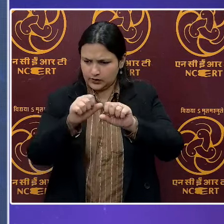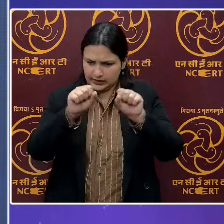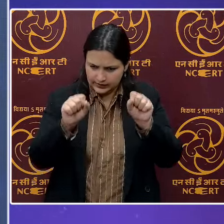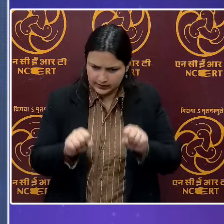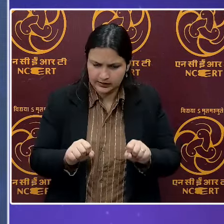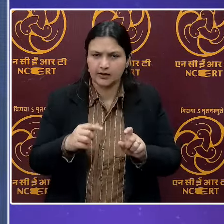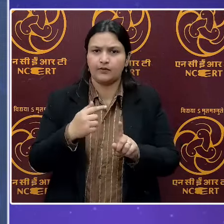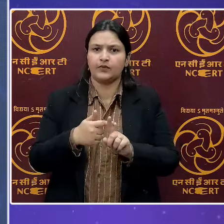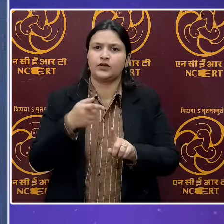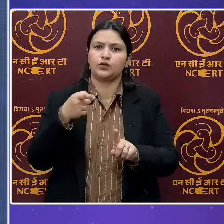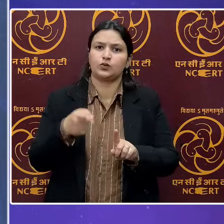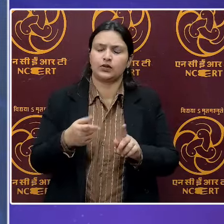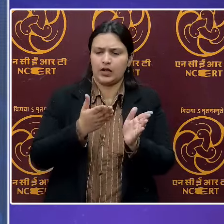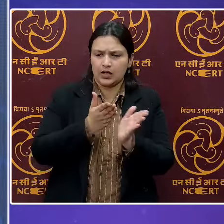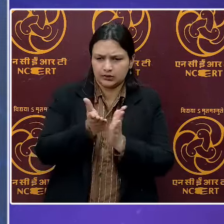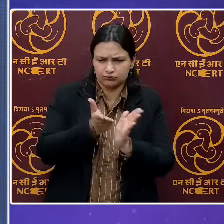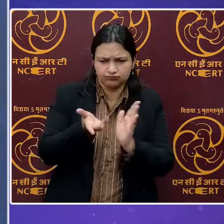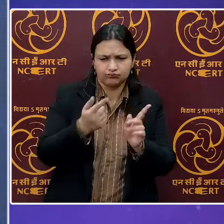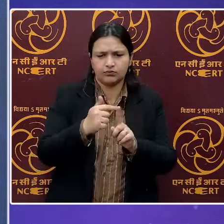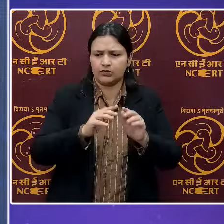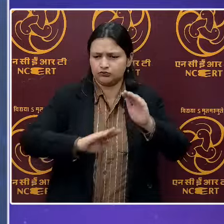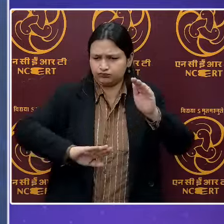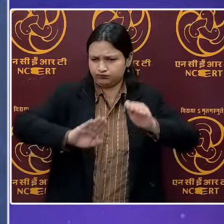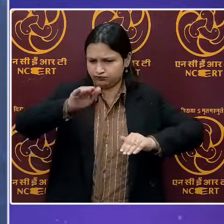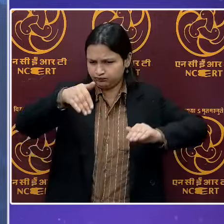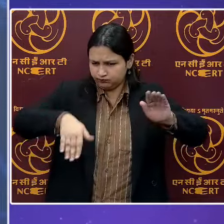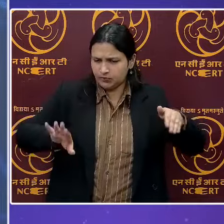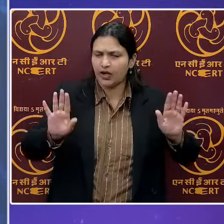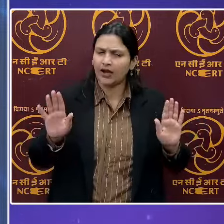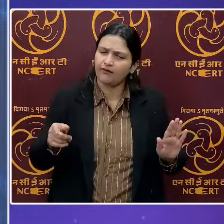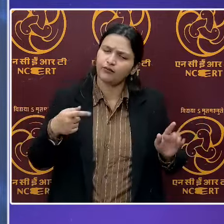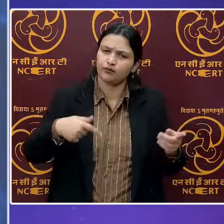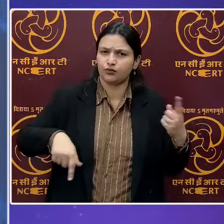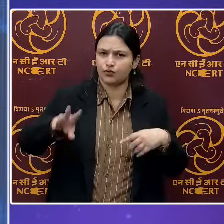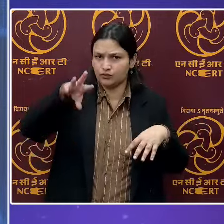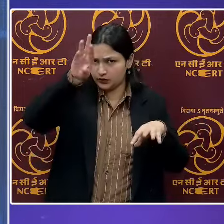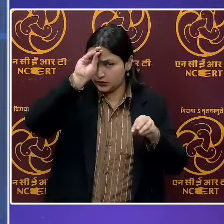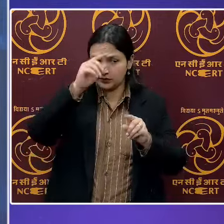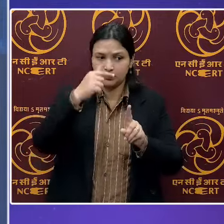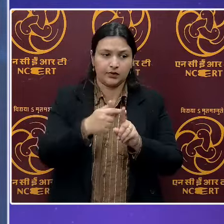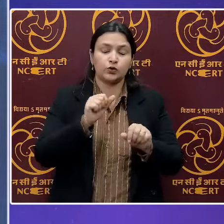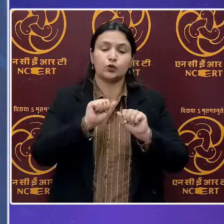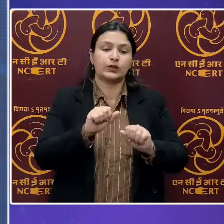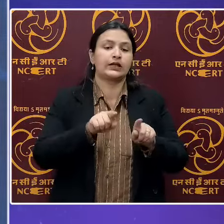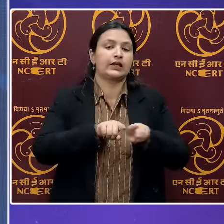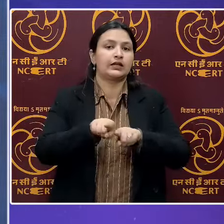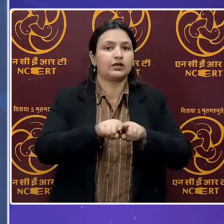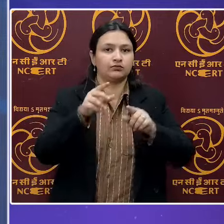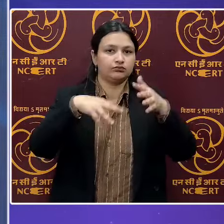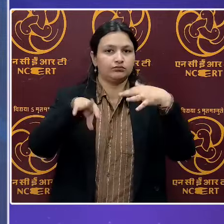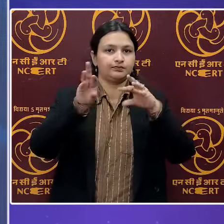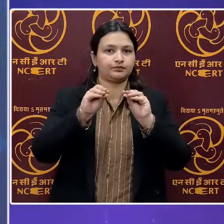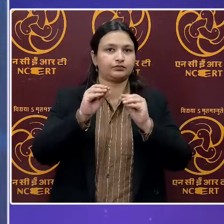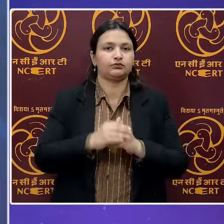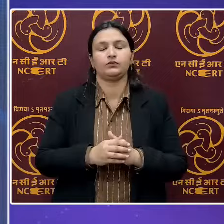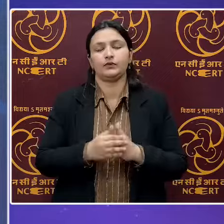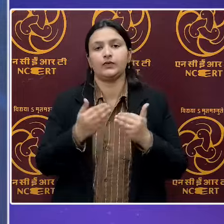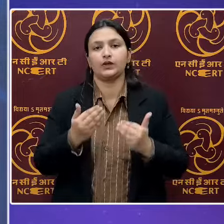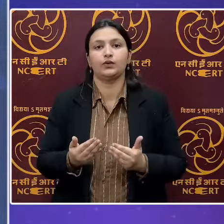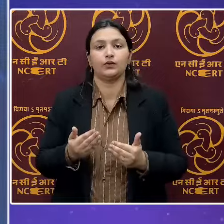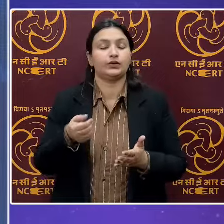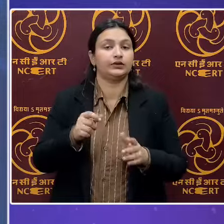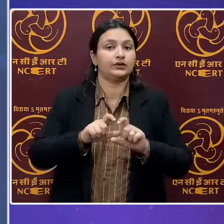the dynamics of simple harmonic oscillator and some examples of simple harmonic oscillator. That will complete the